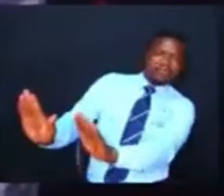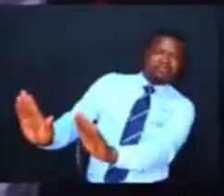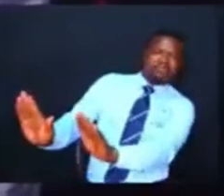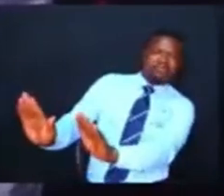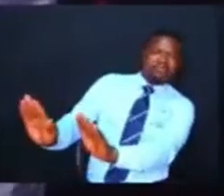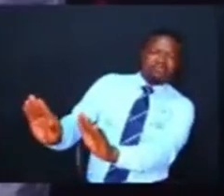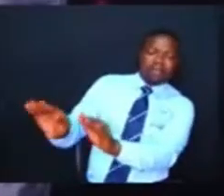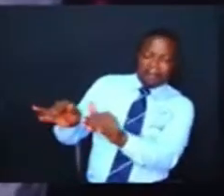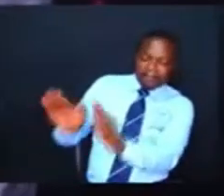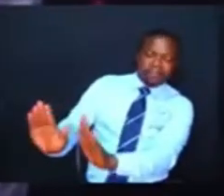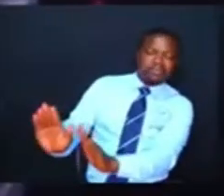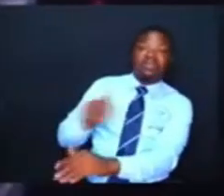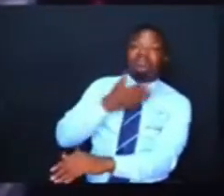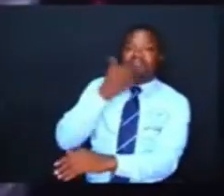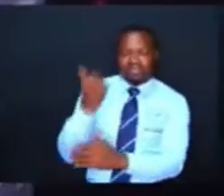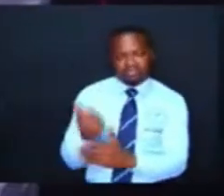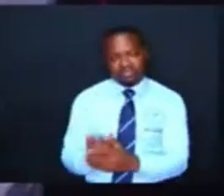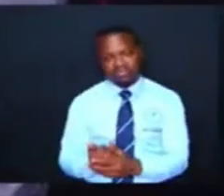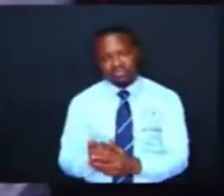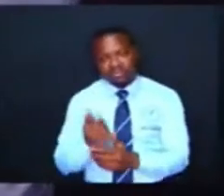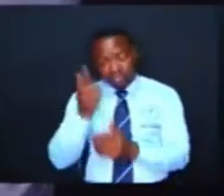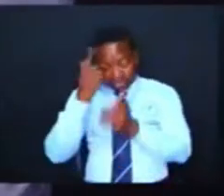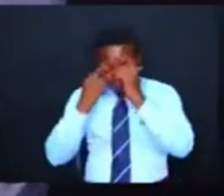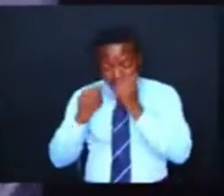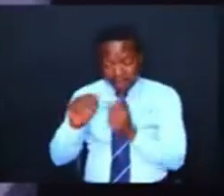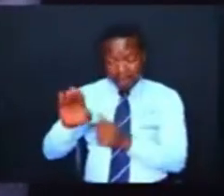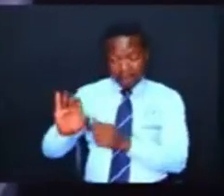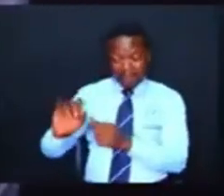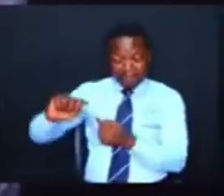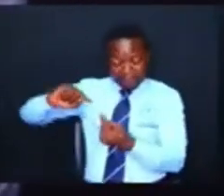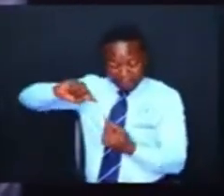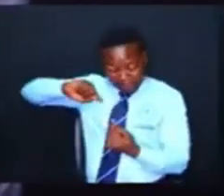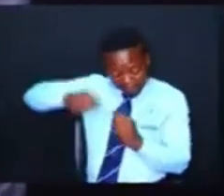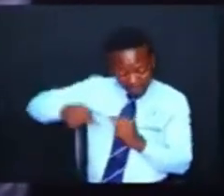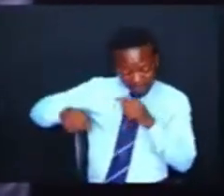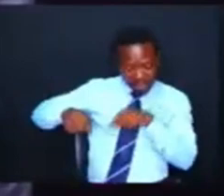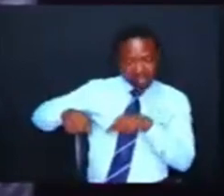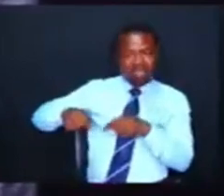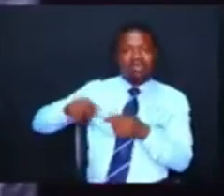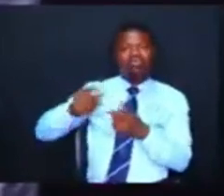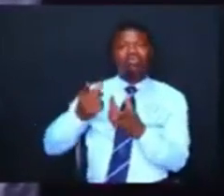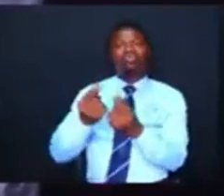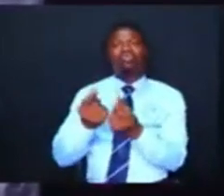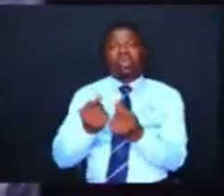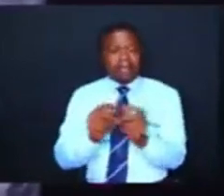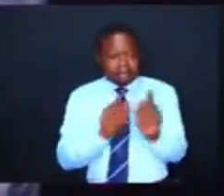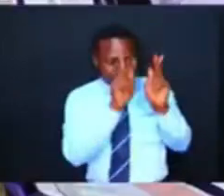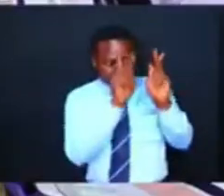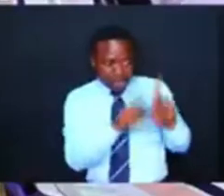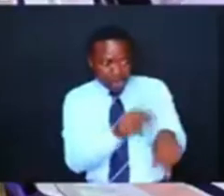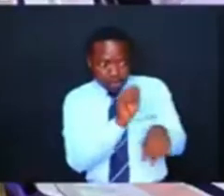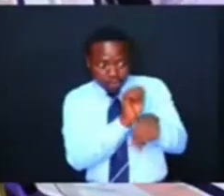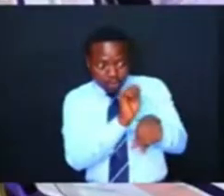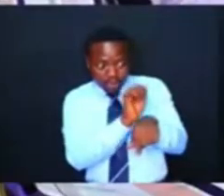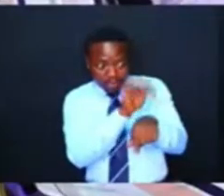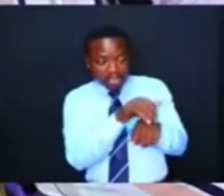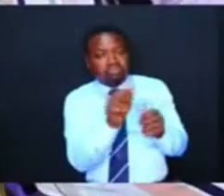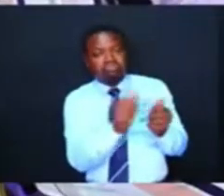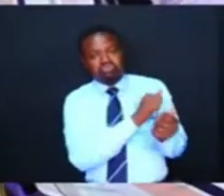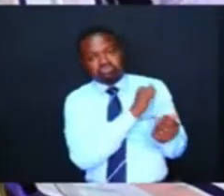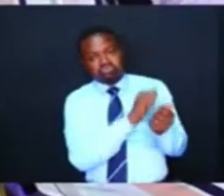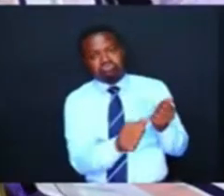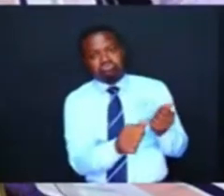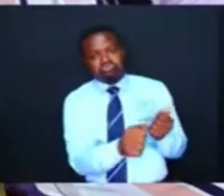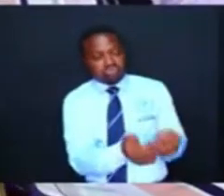Because we have said that bitterness destroys the individual career.